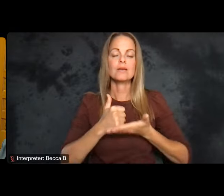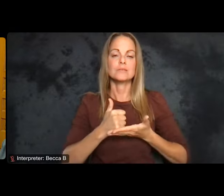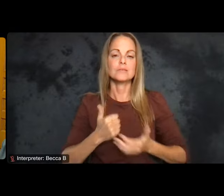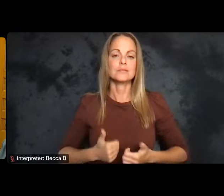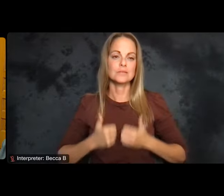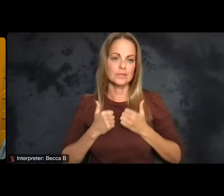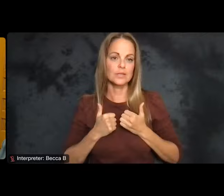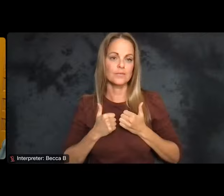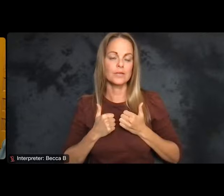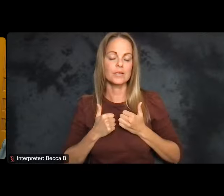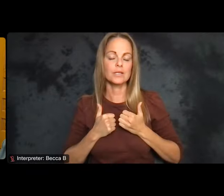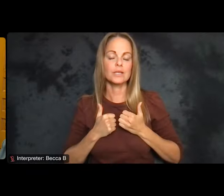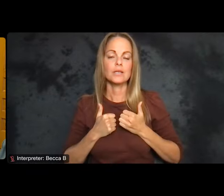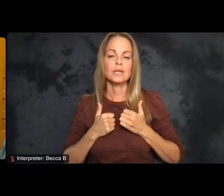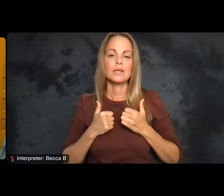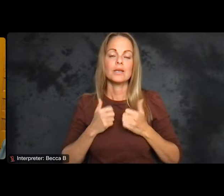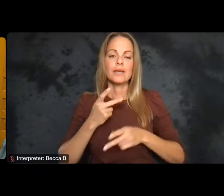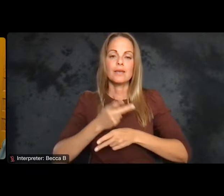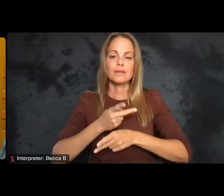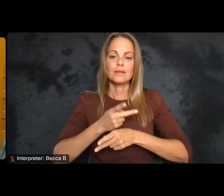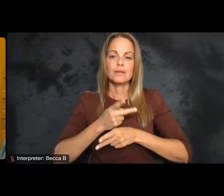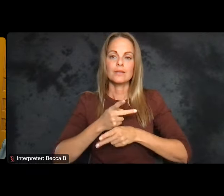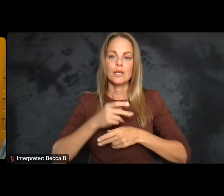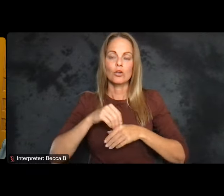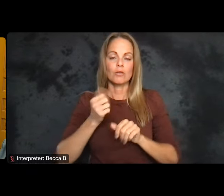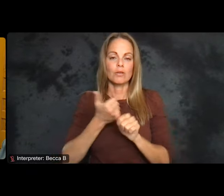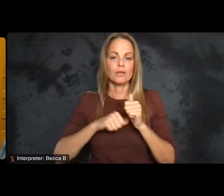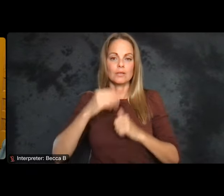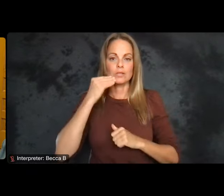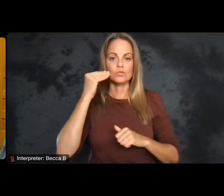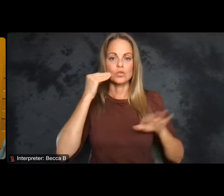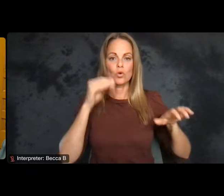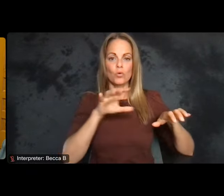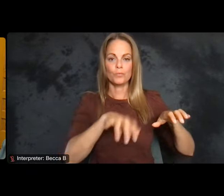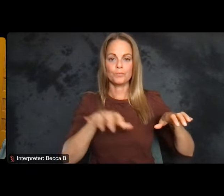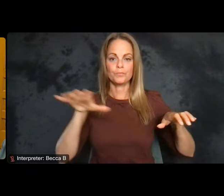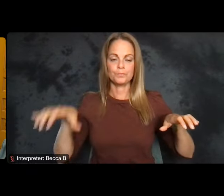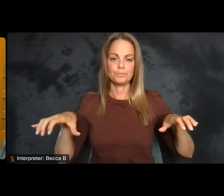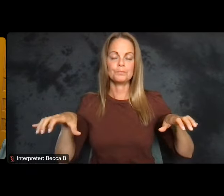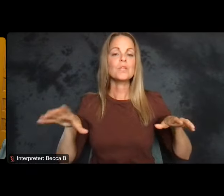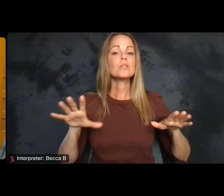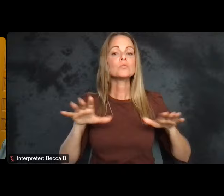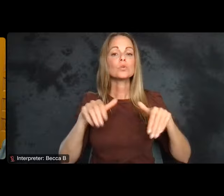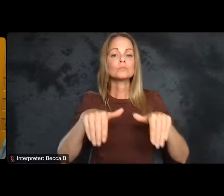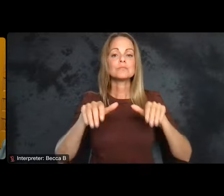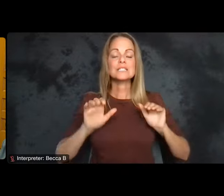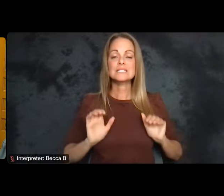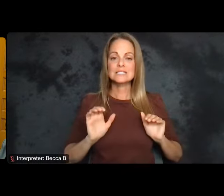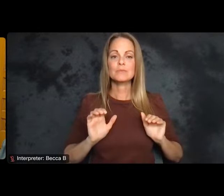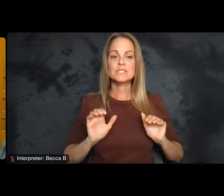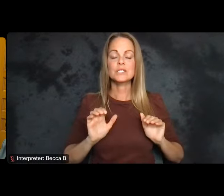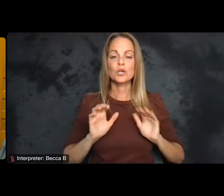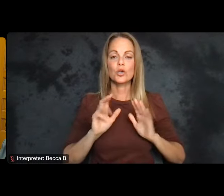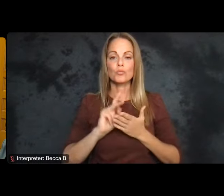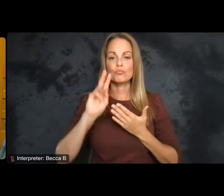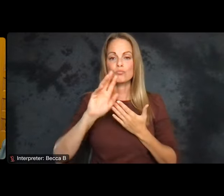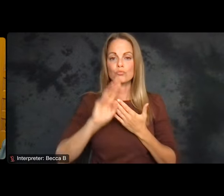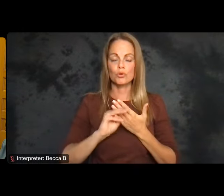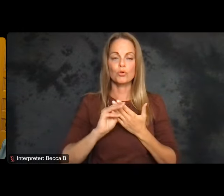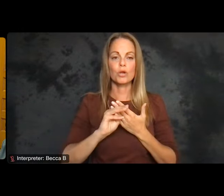those homes that exist there. And then there's the cemeteries program, which there's 4 cemeteries in our state, 4 state